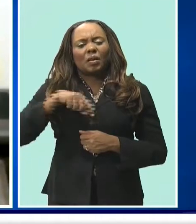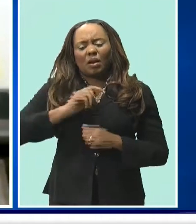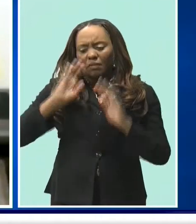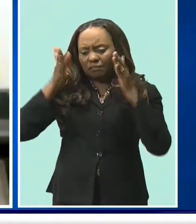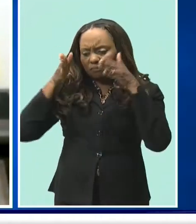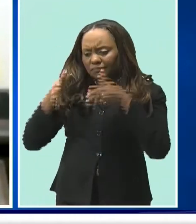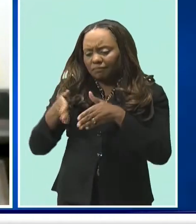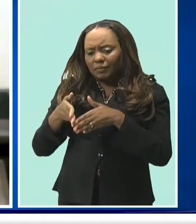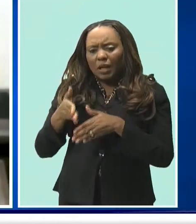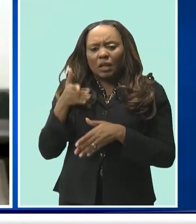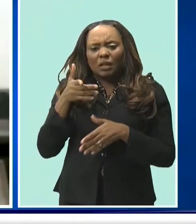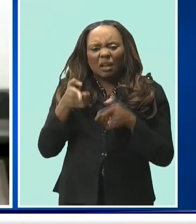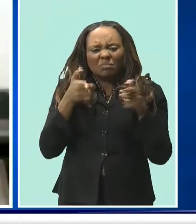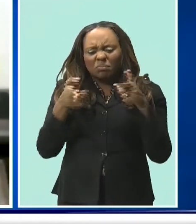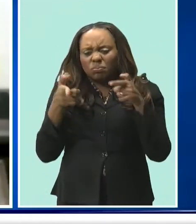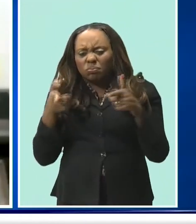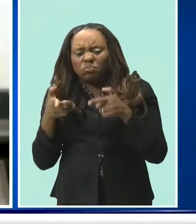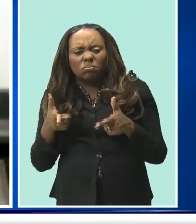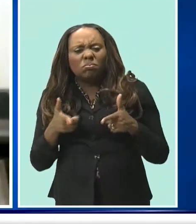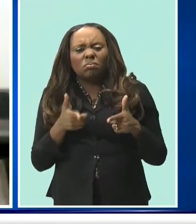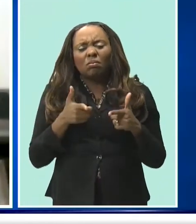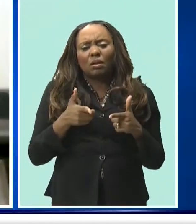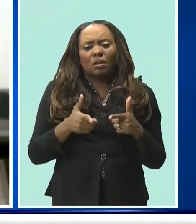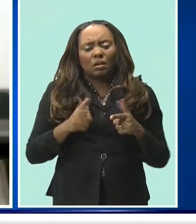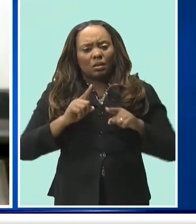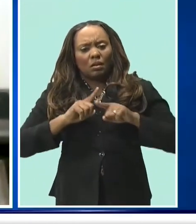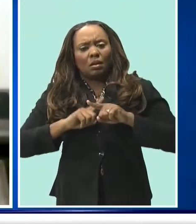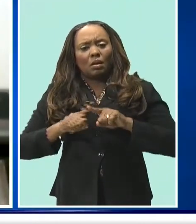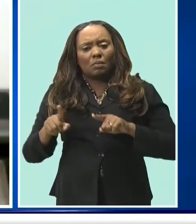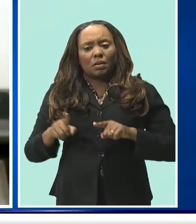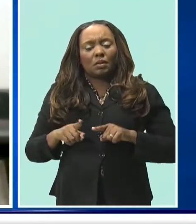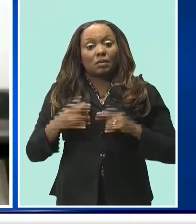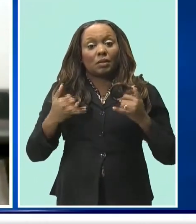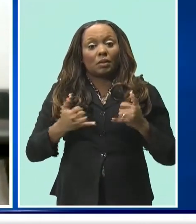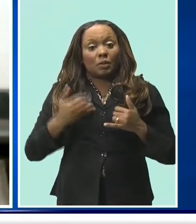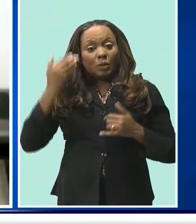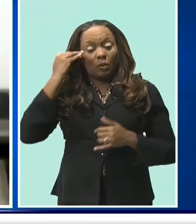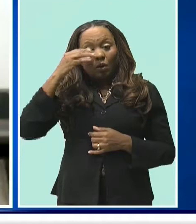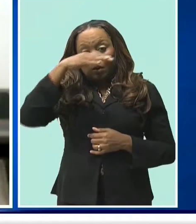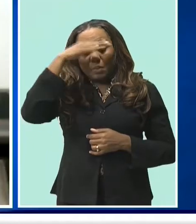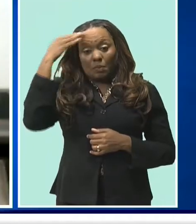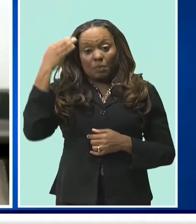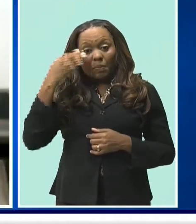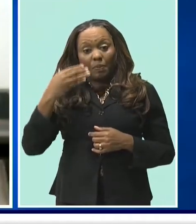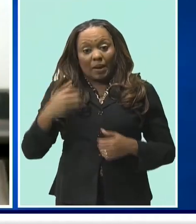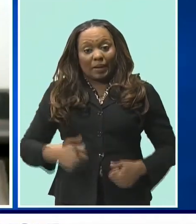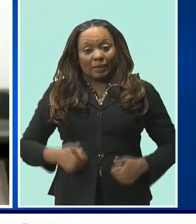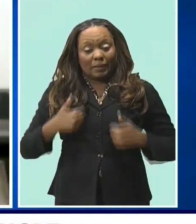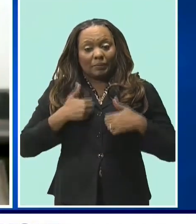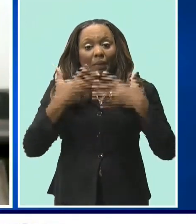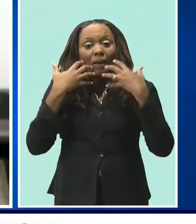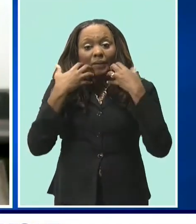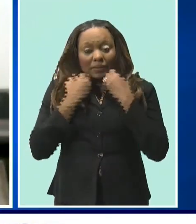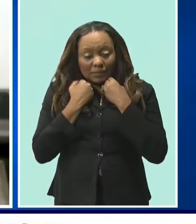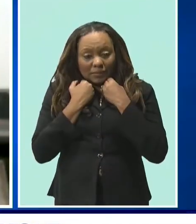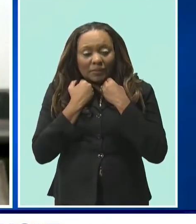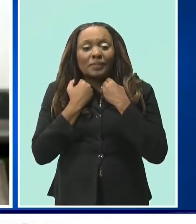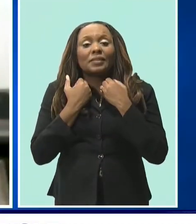but in this time where we're talking about Black Lives Matter, and we are looking